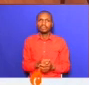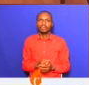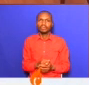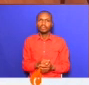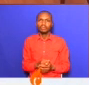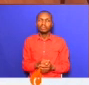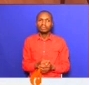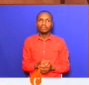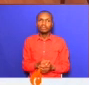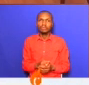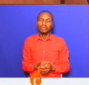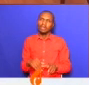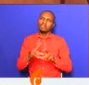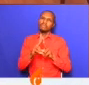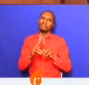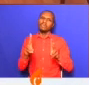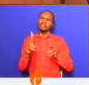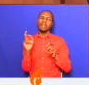It's very painful